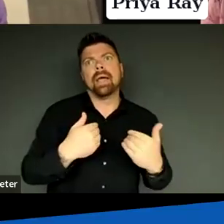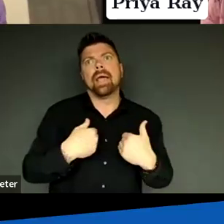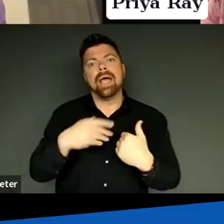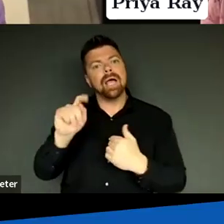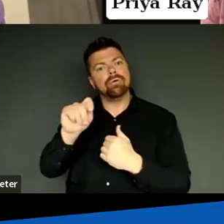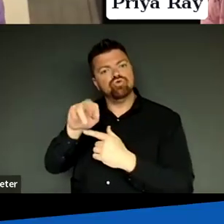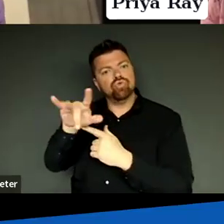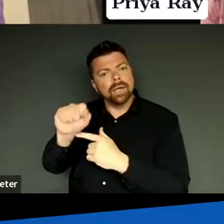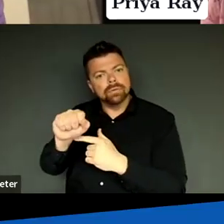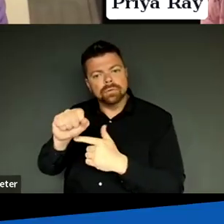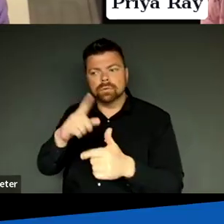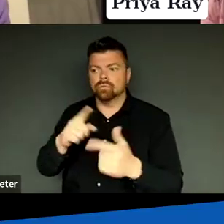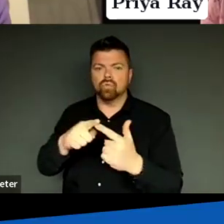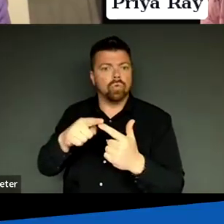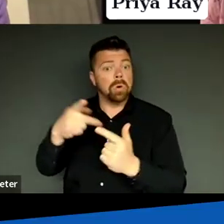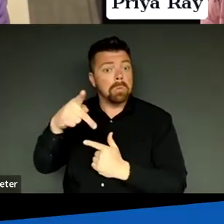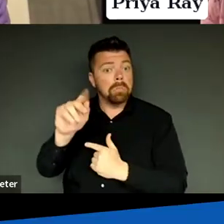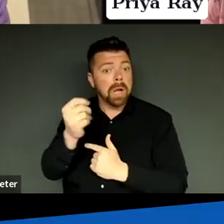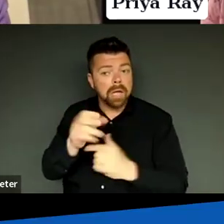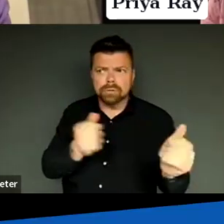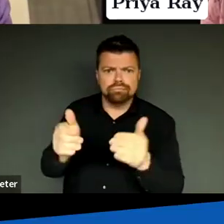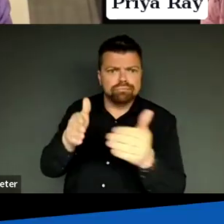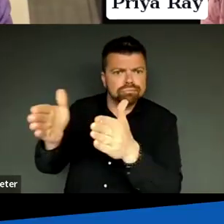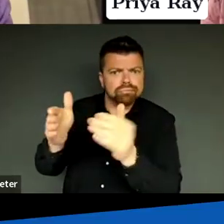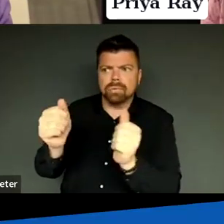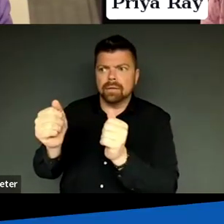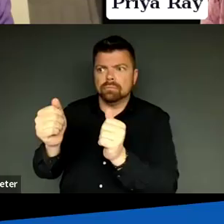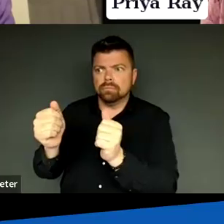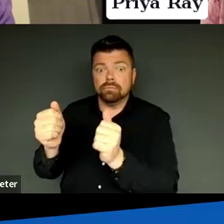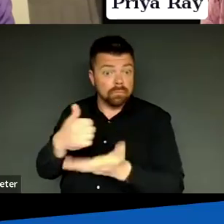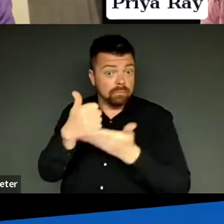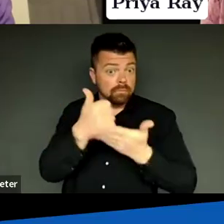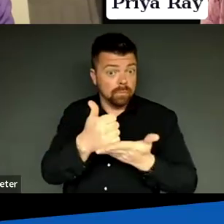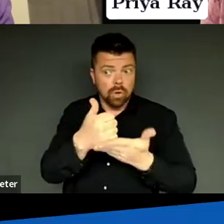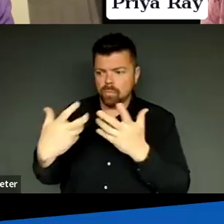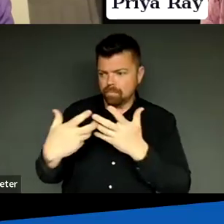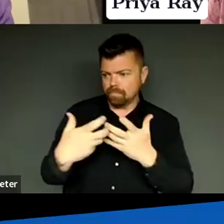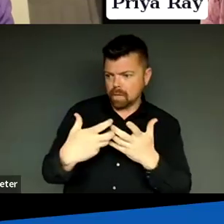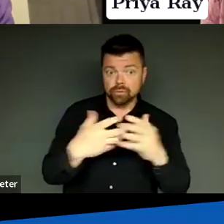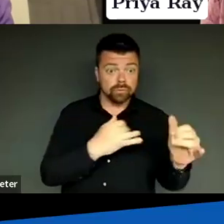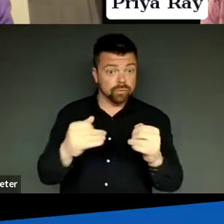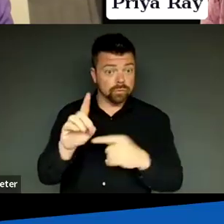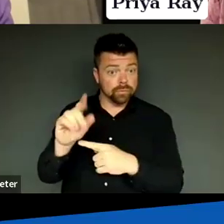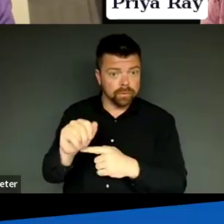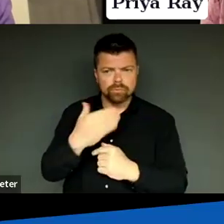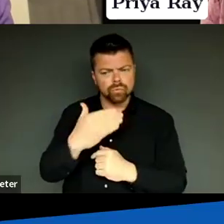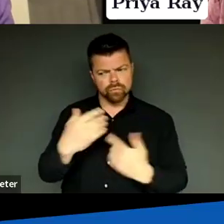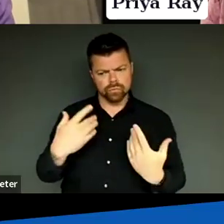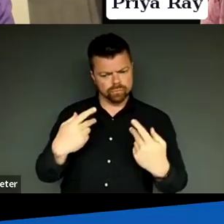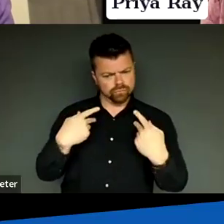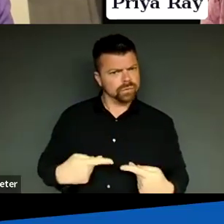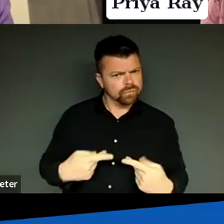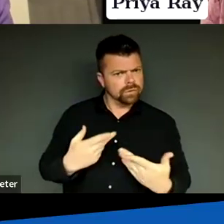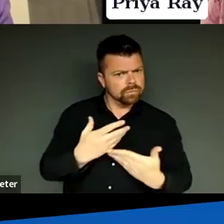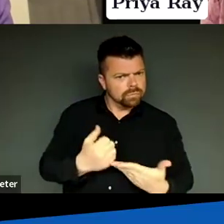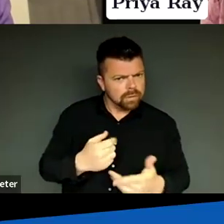people with disabilities. I think that's very important for our physical health and also our mental health to be outside. That's where